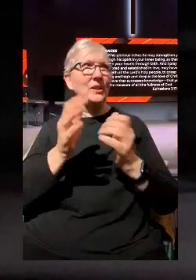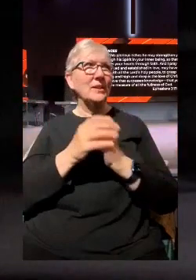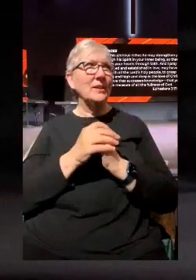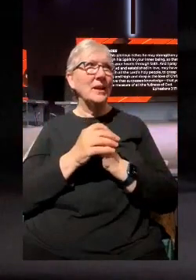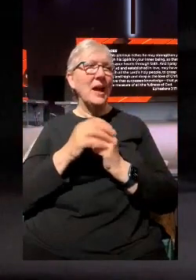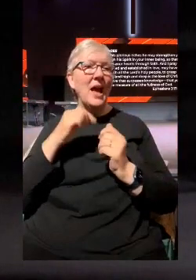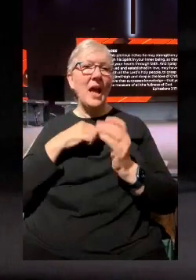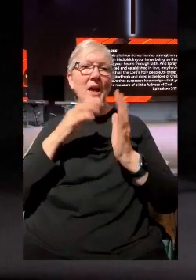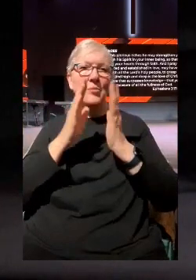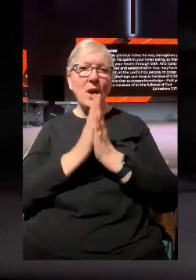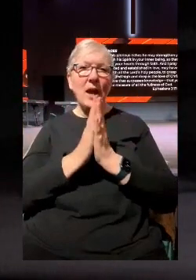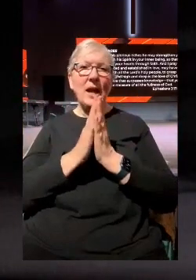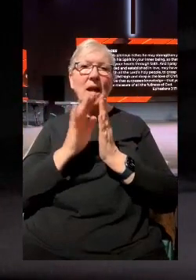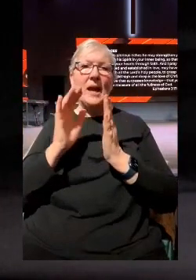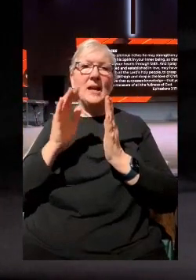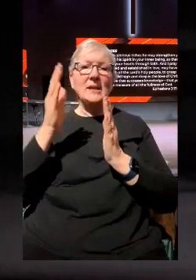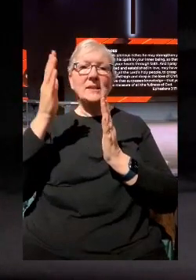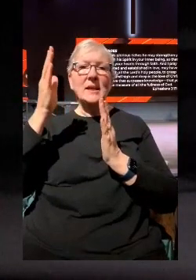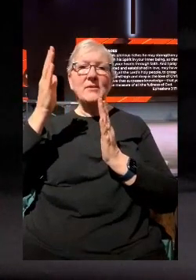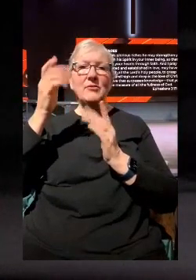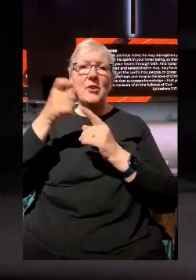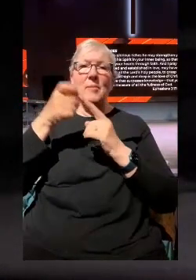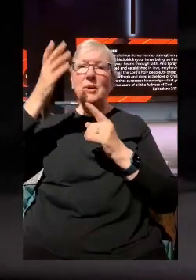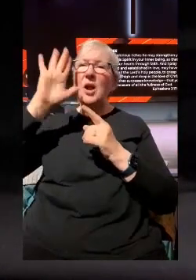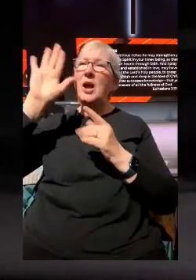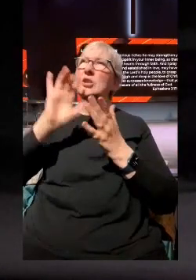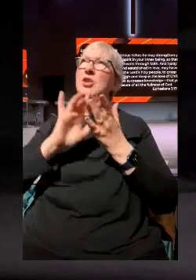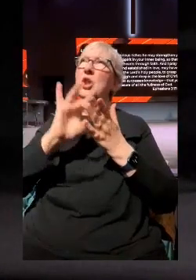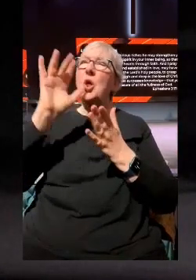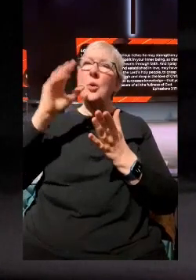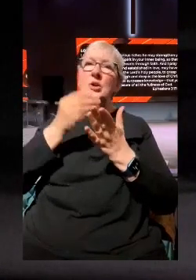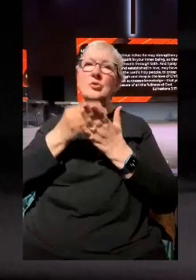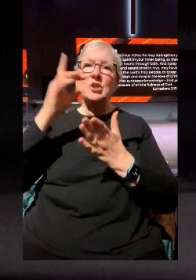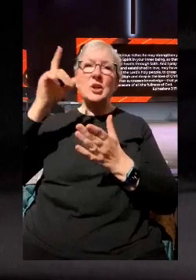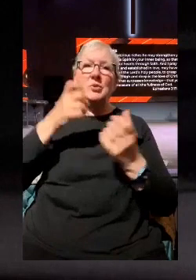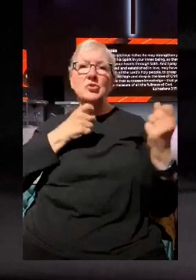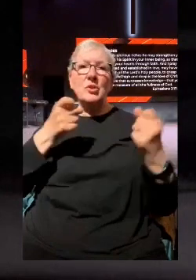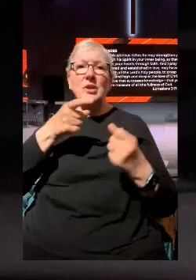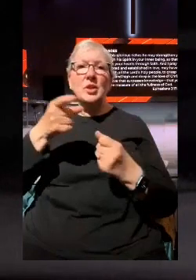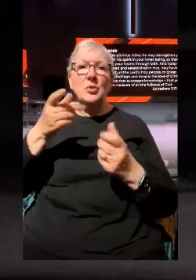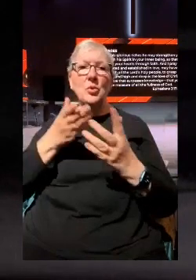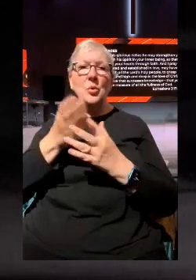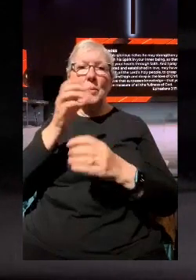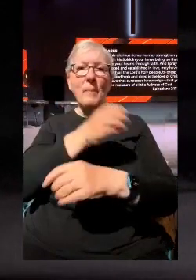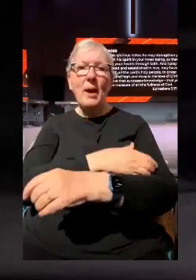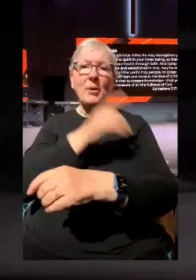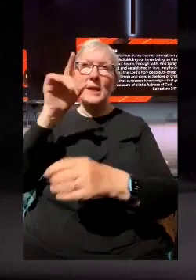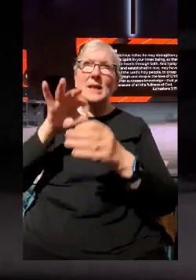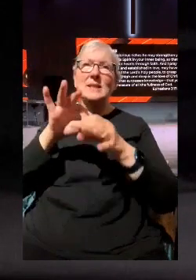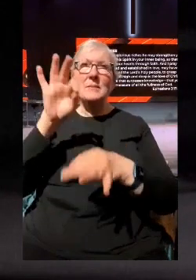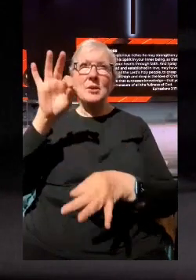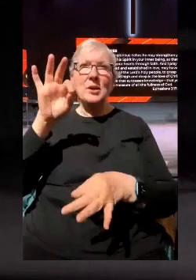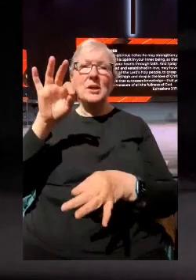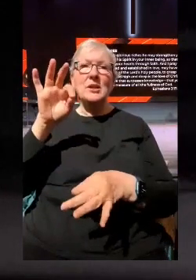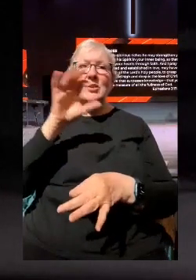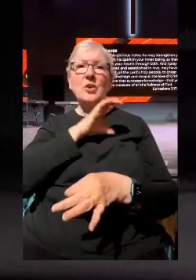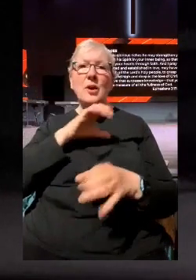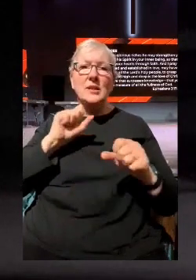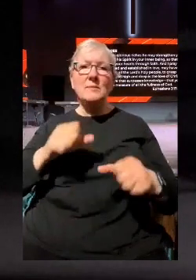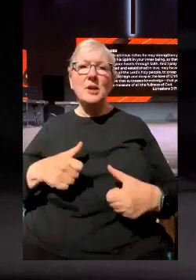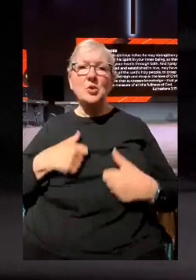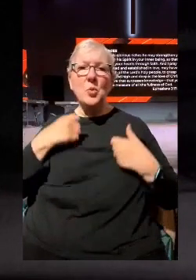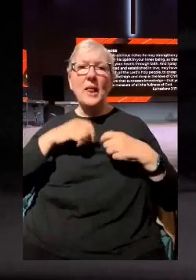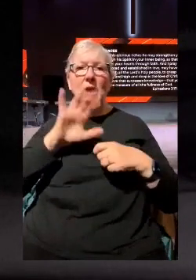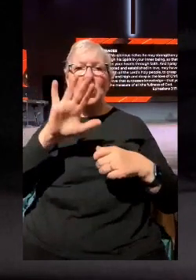out of God's glorious riches, he may strengthen you with power through his Spirit in your inner being, so that Christ may dwell in your hearts through